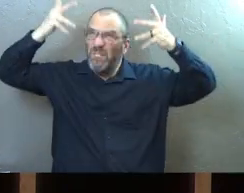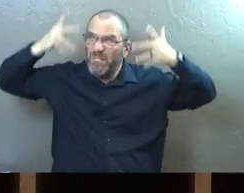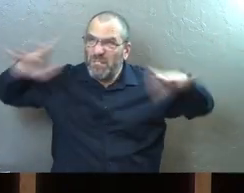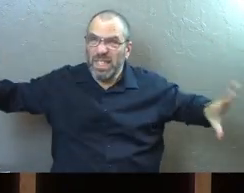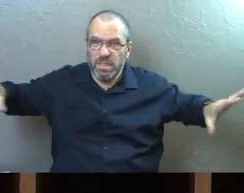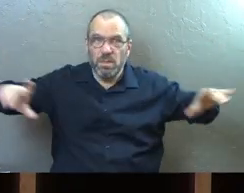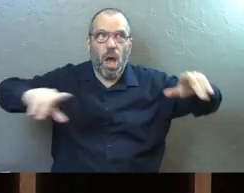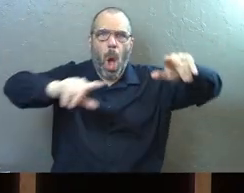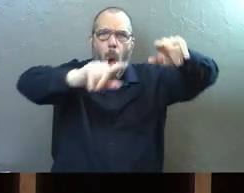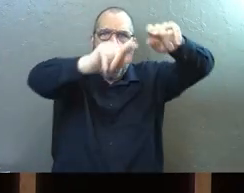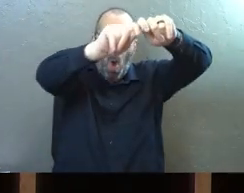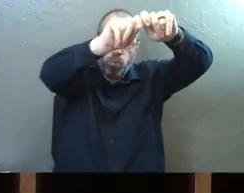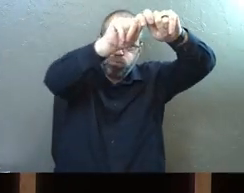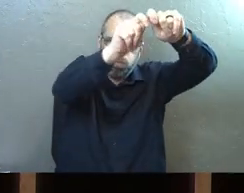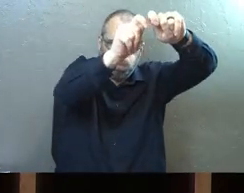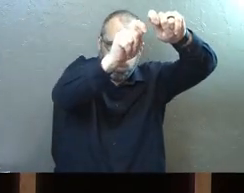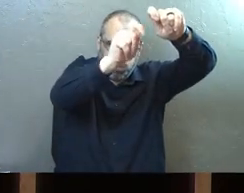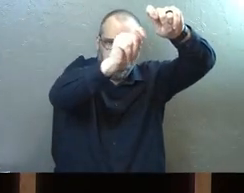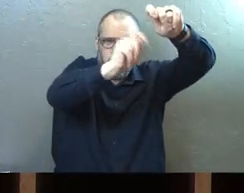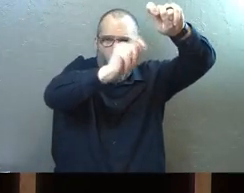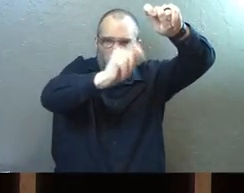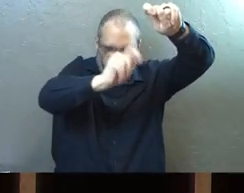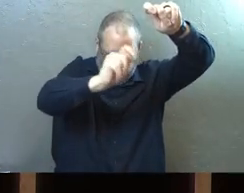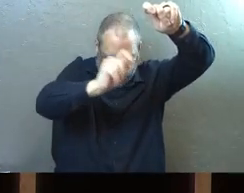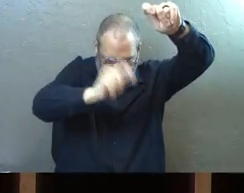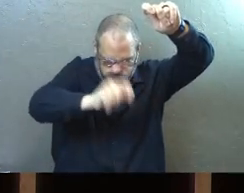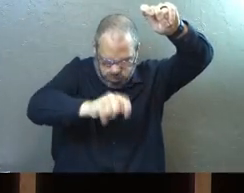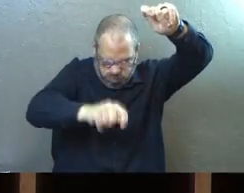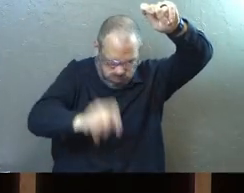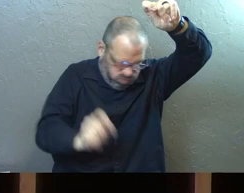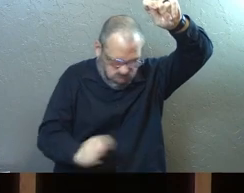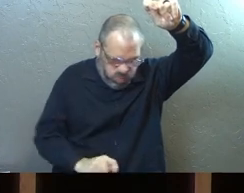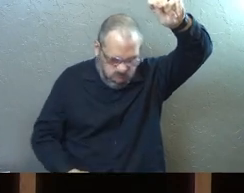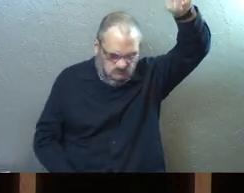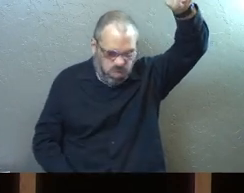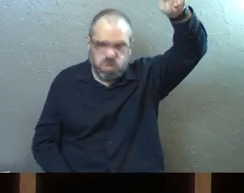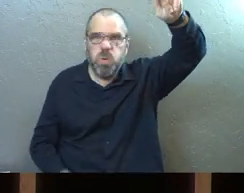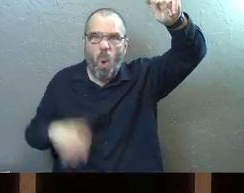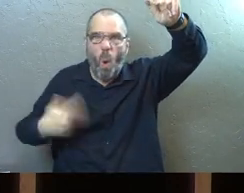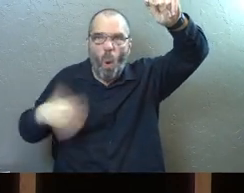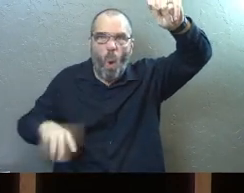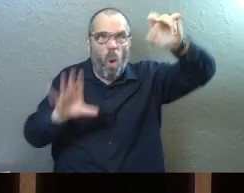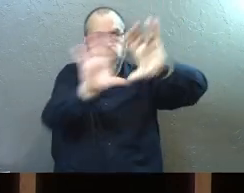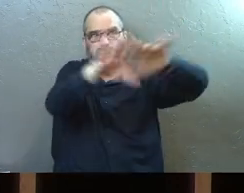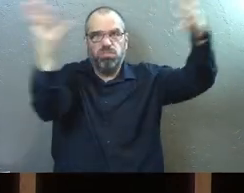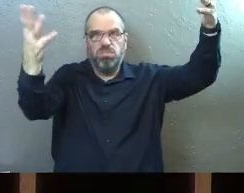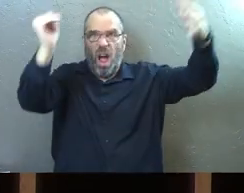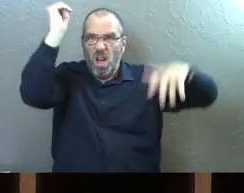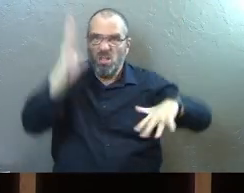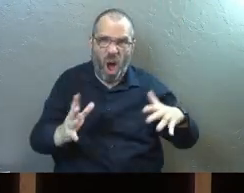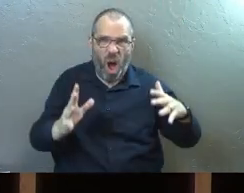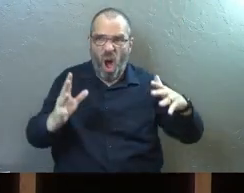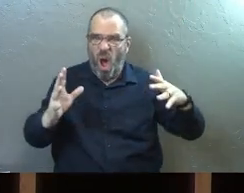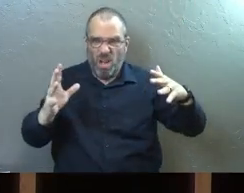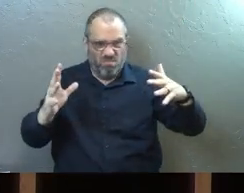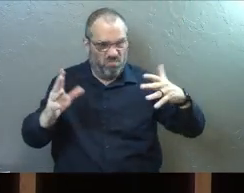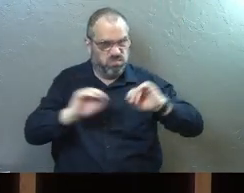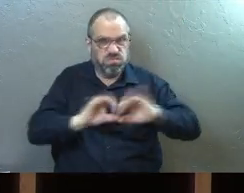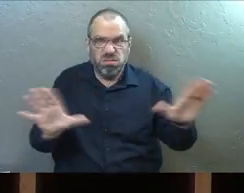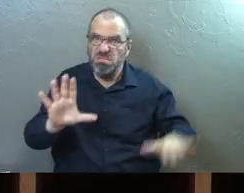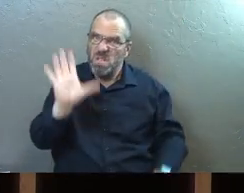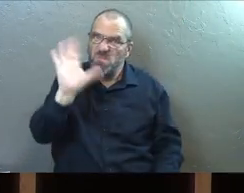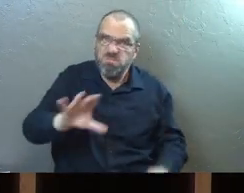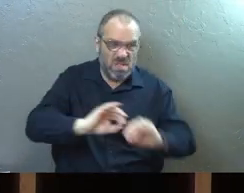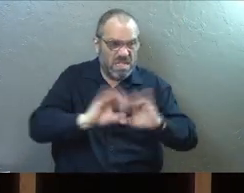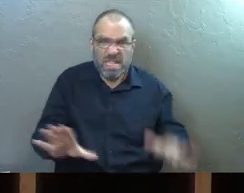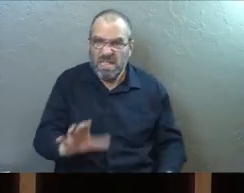finished." That's when it opened, and the scripture says that it was torn from top to bottom, and God was very, very clear,